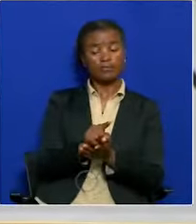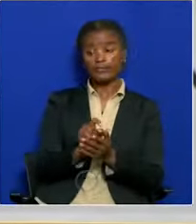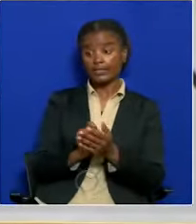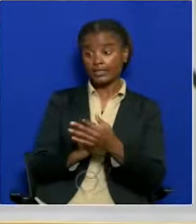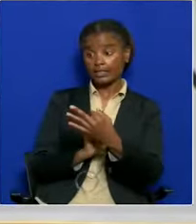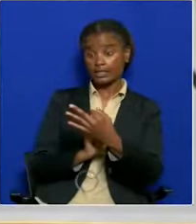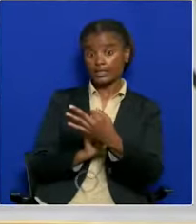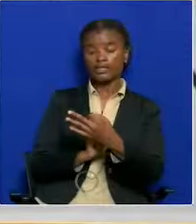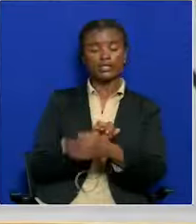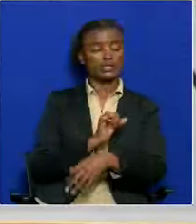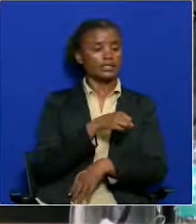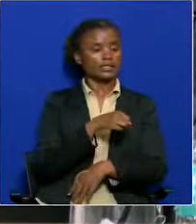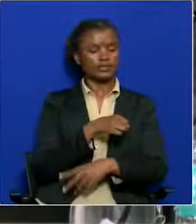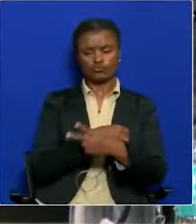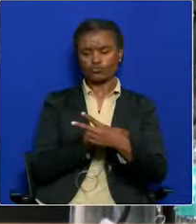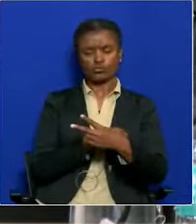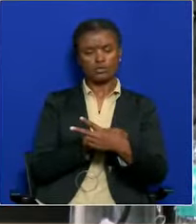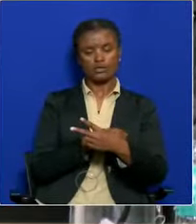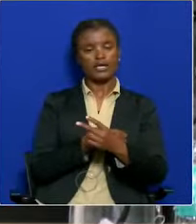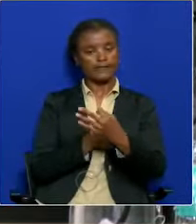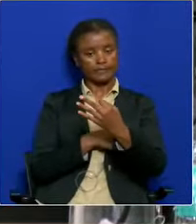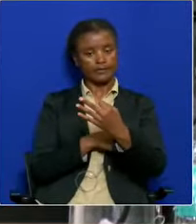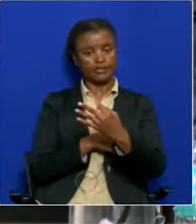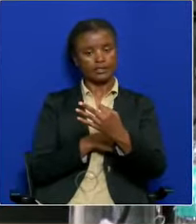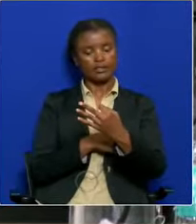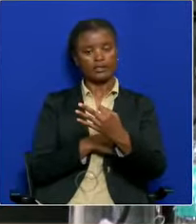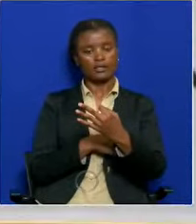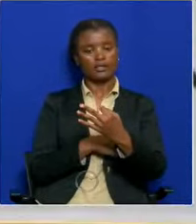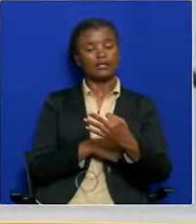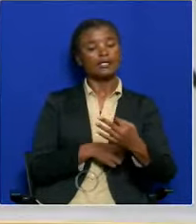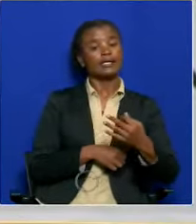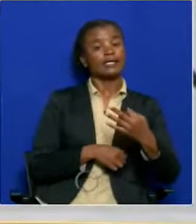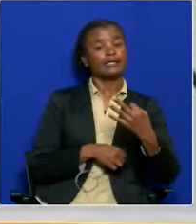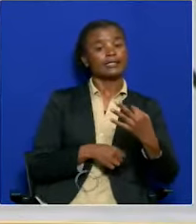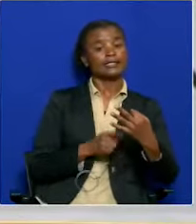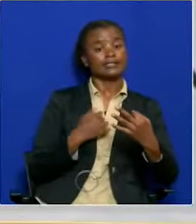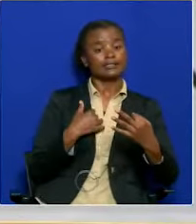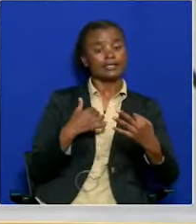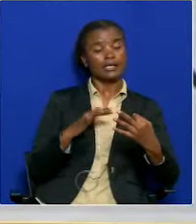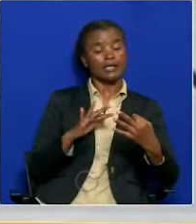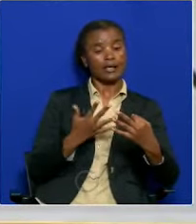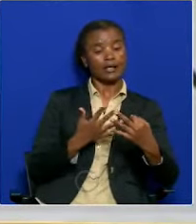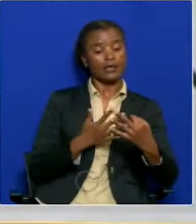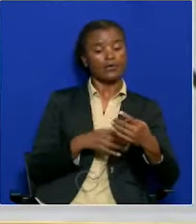2. 3 starting with that one which I received from Matlala.